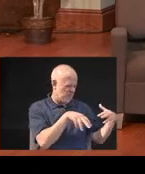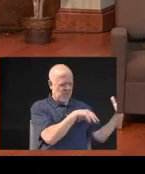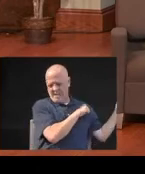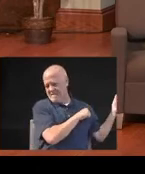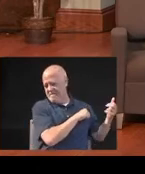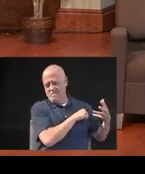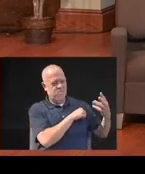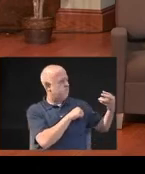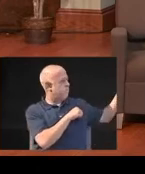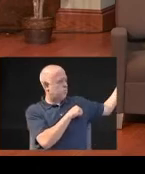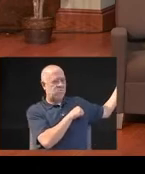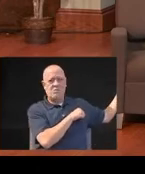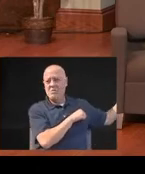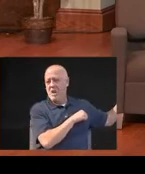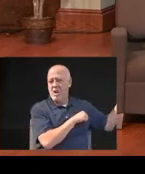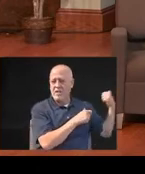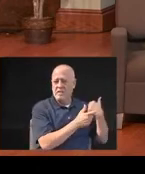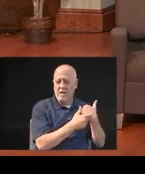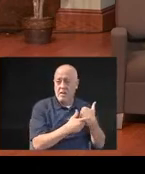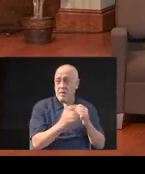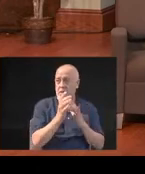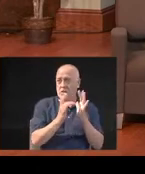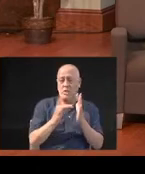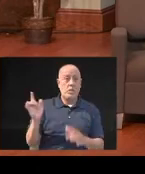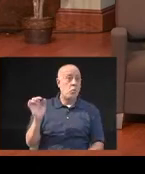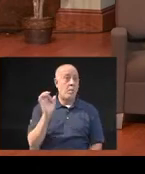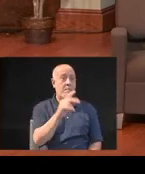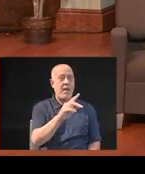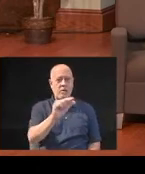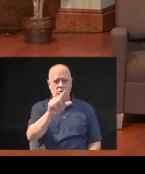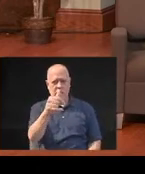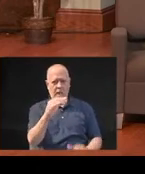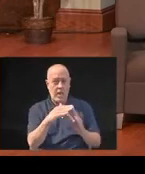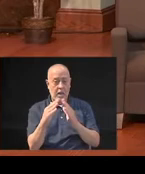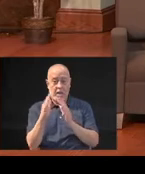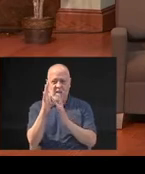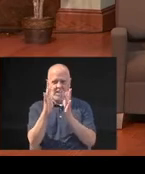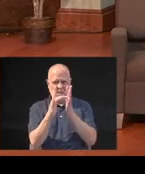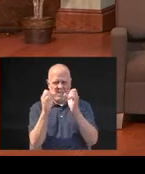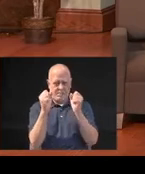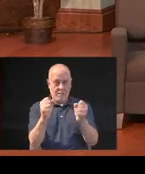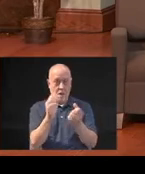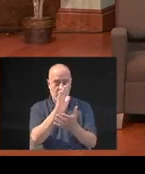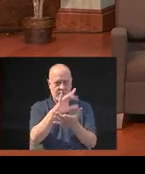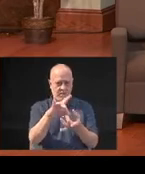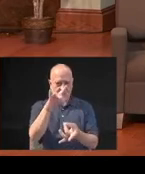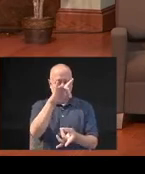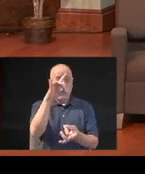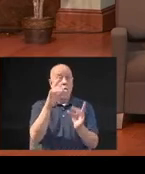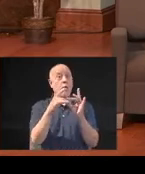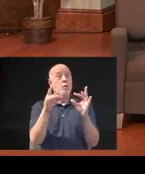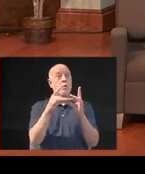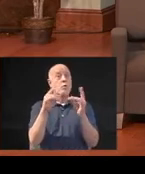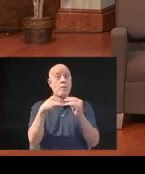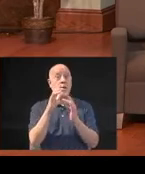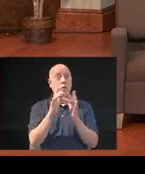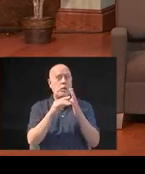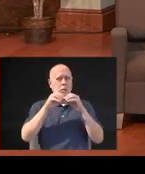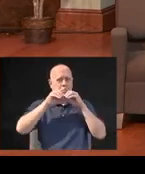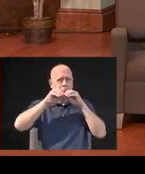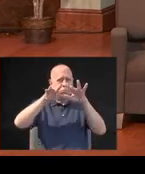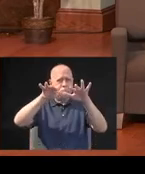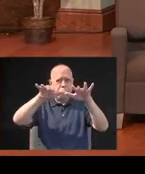time. Then Jesus returned to Galilee in the power of the Spirit, and news about him spread throughout the